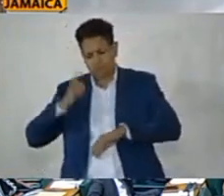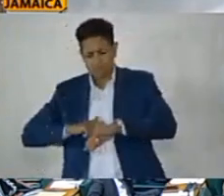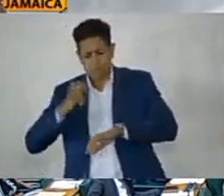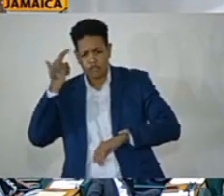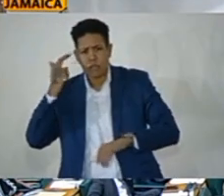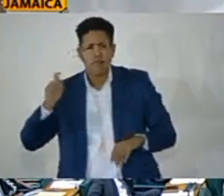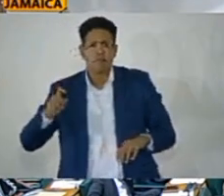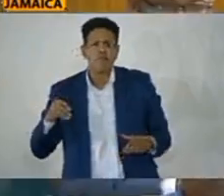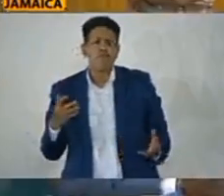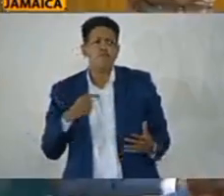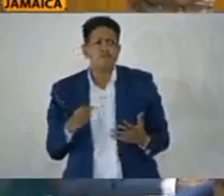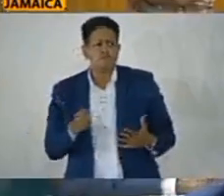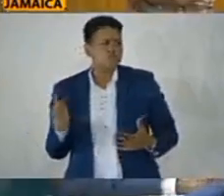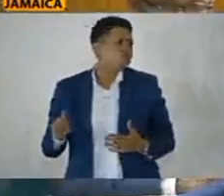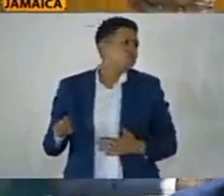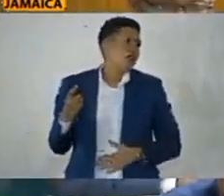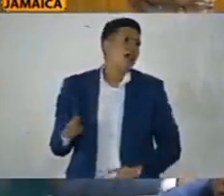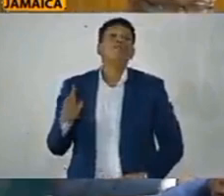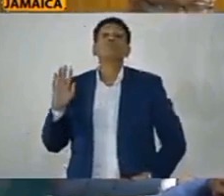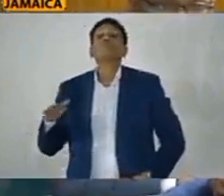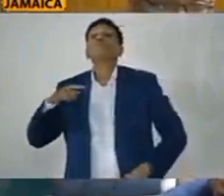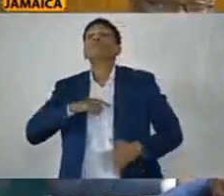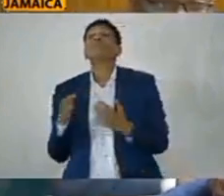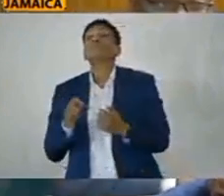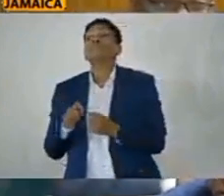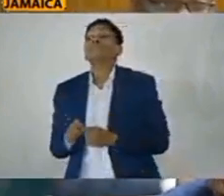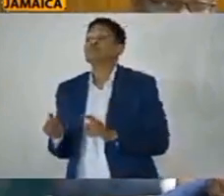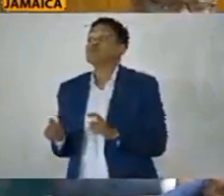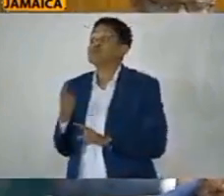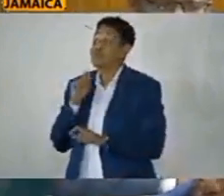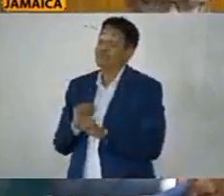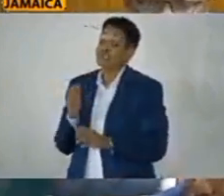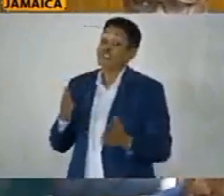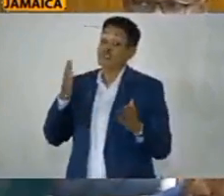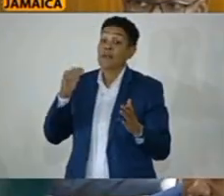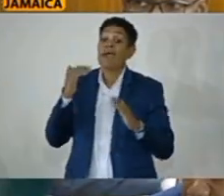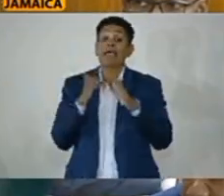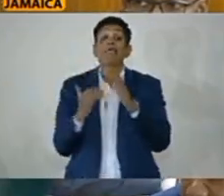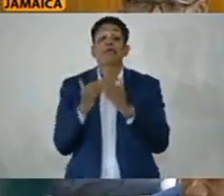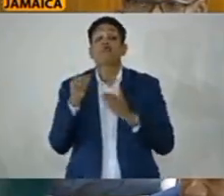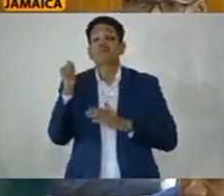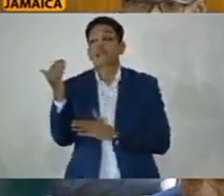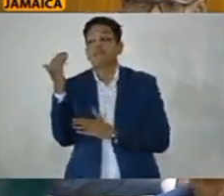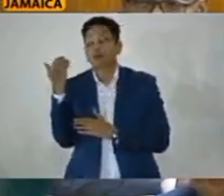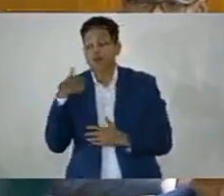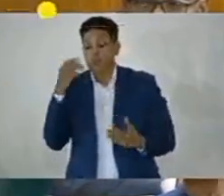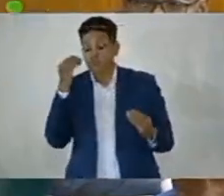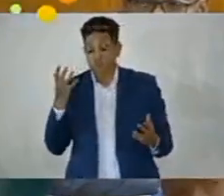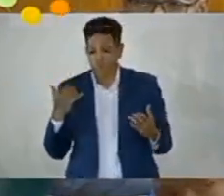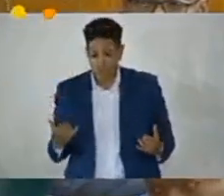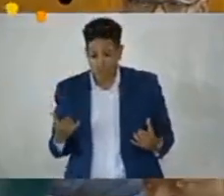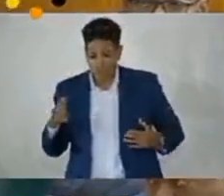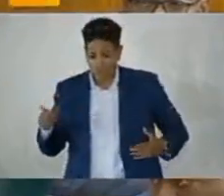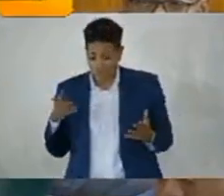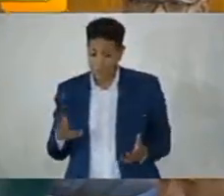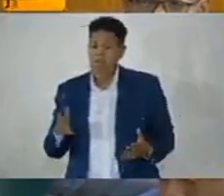that. These particular questions were submitted by email before 10 a.m., we're told, today. So they've been at the Parliament for